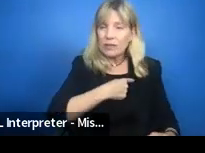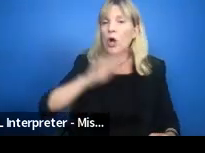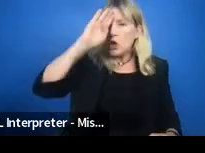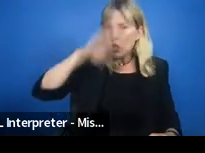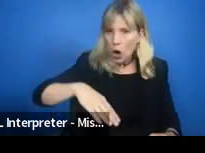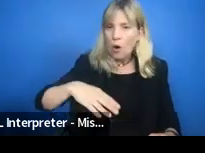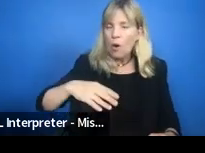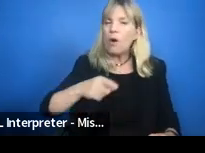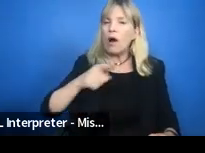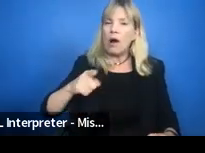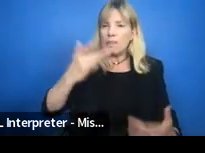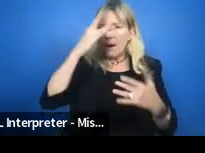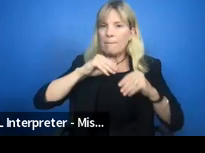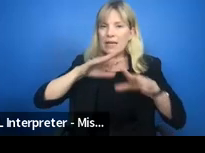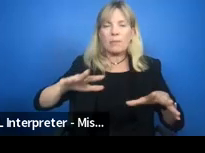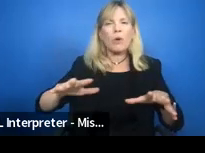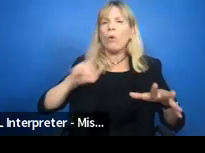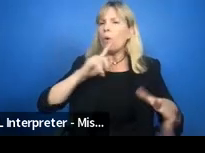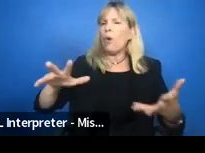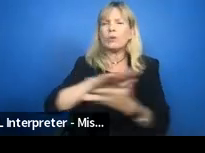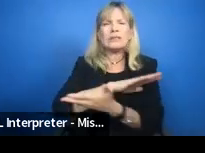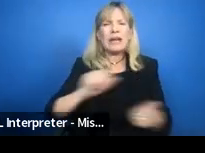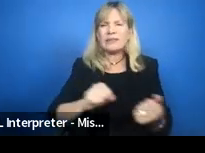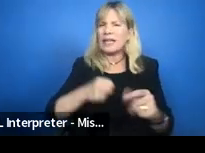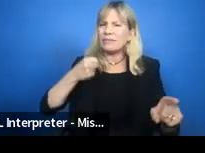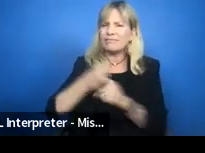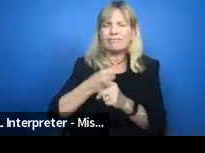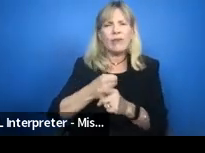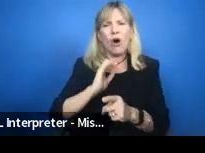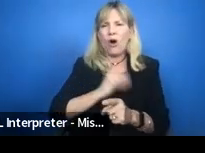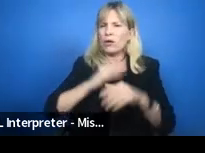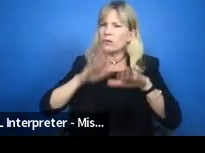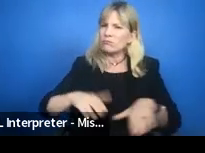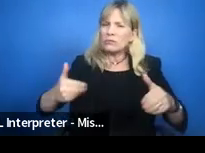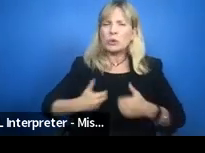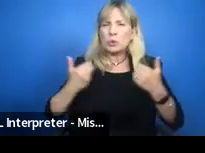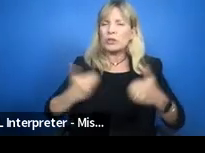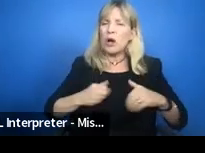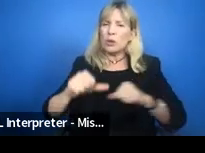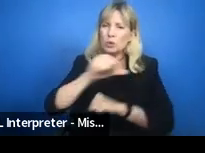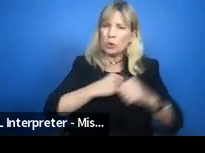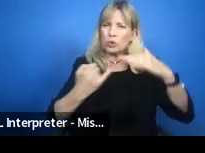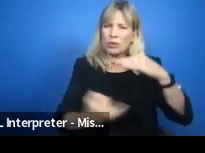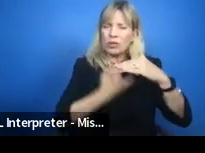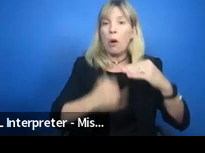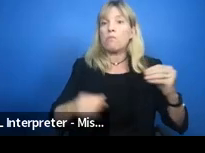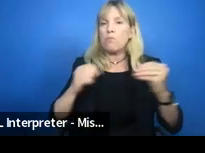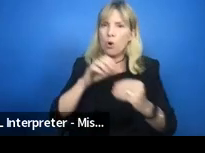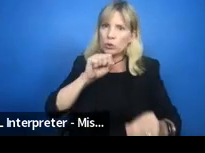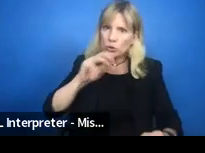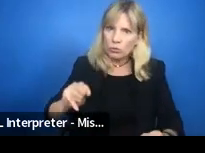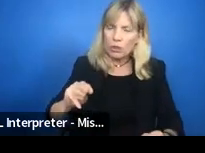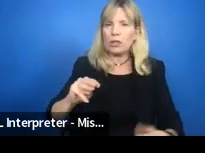that the pandemic had devastating impacts on our youth. Social isolation, increased social media use,